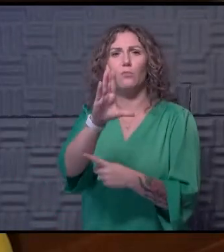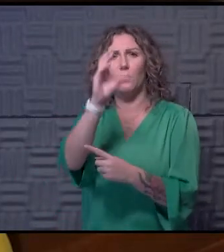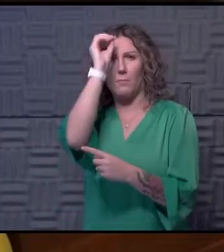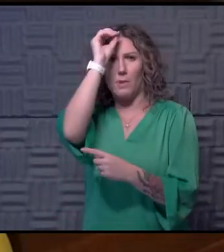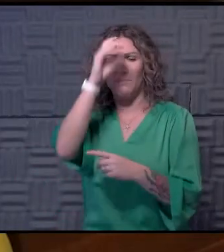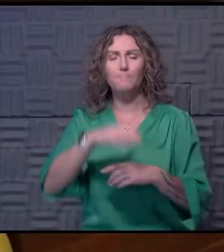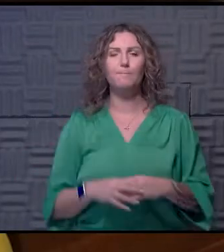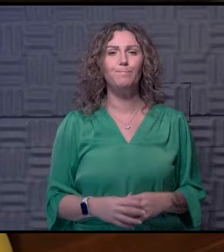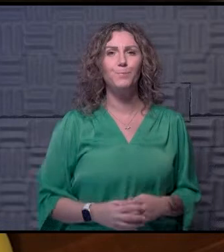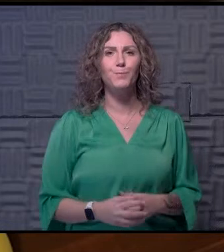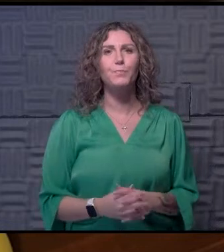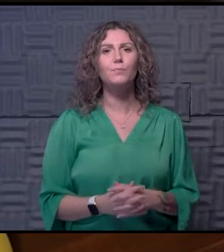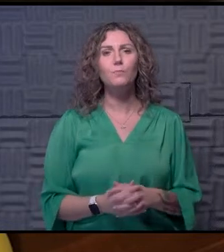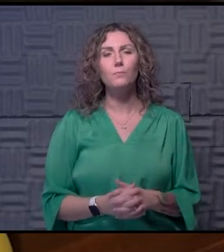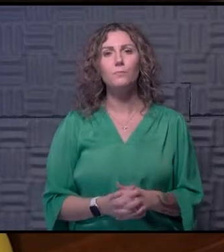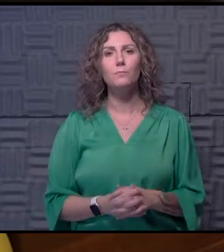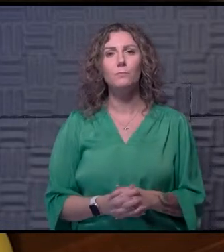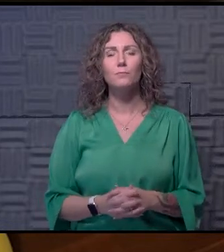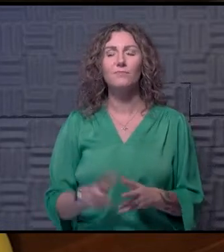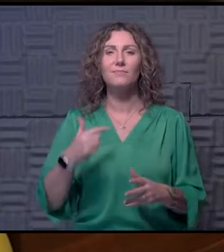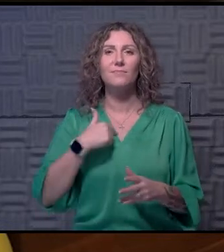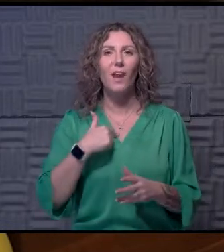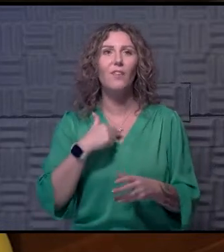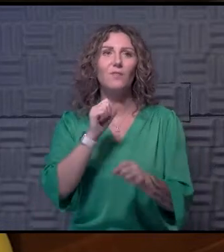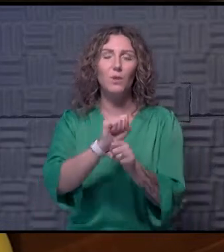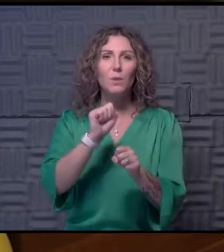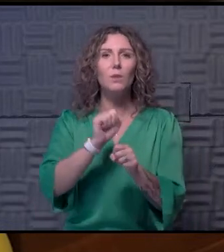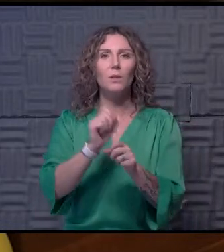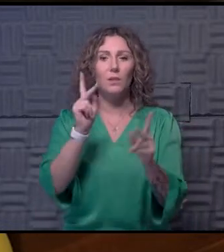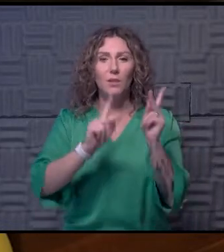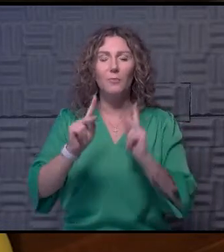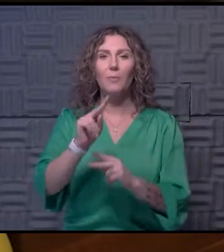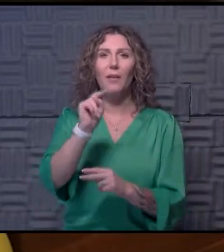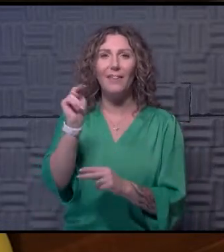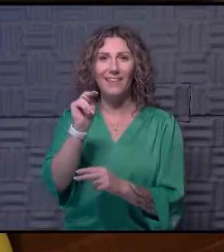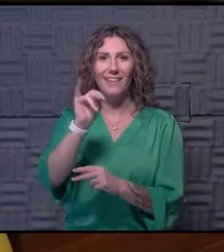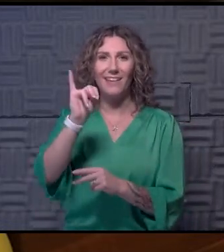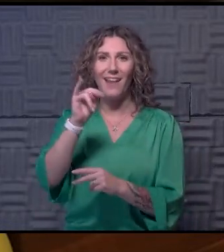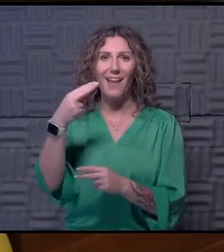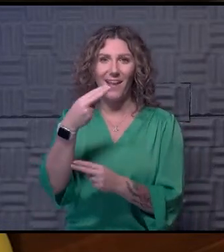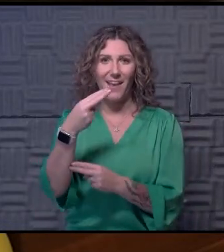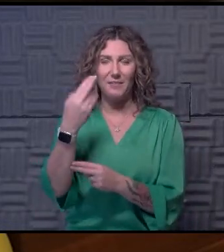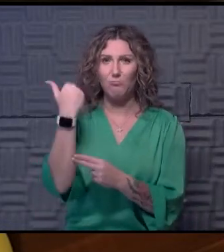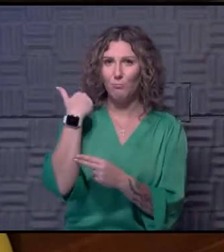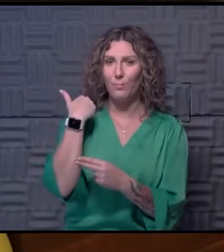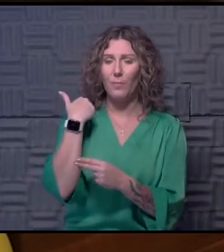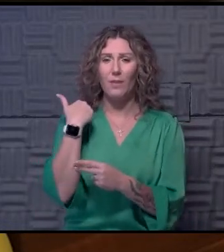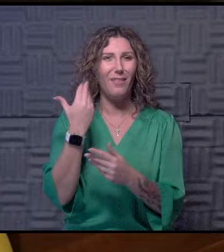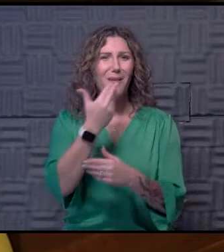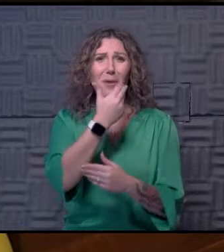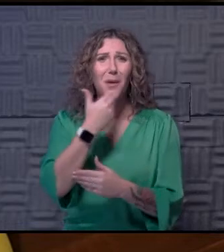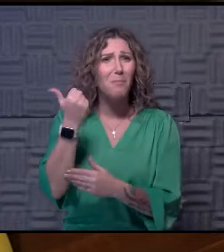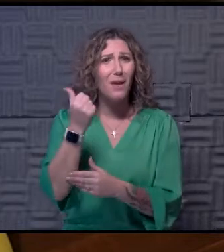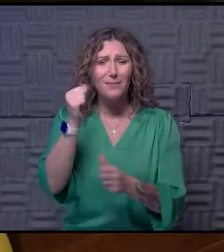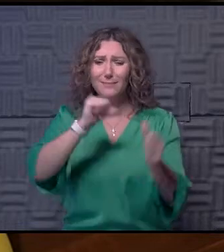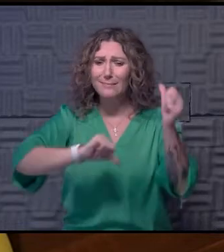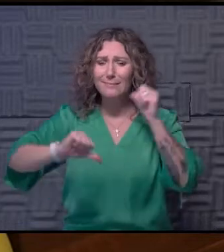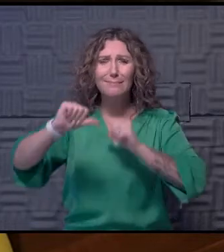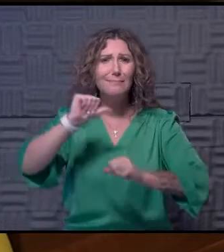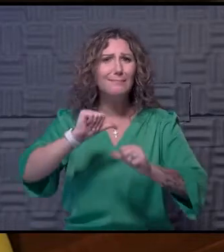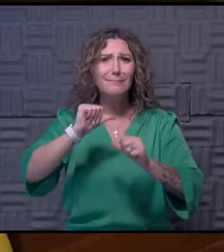Well, I've worked with people at the NIH in the past. These are the best scientists in the